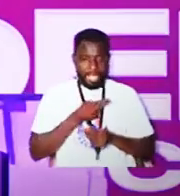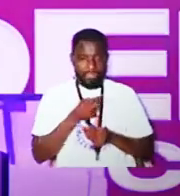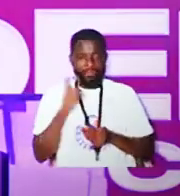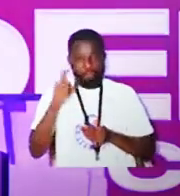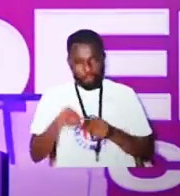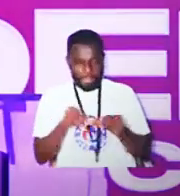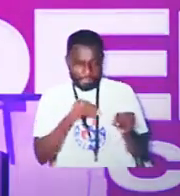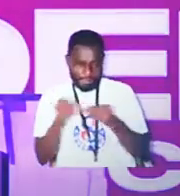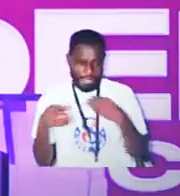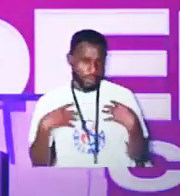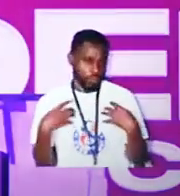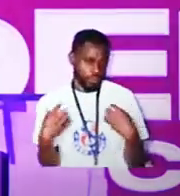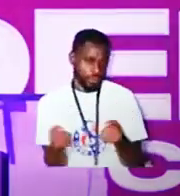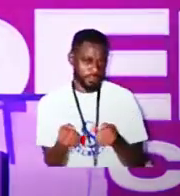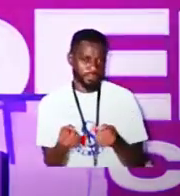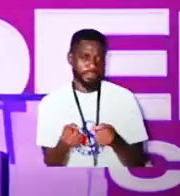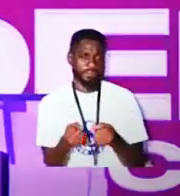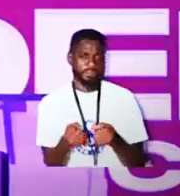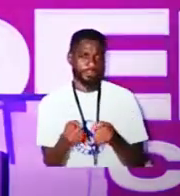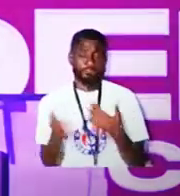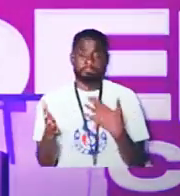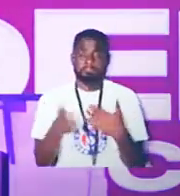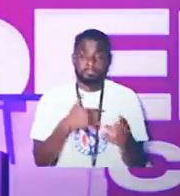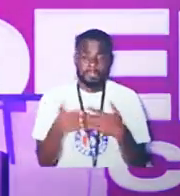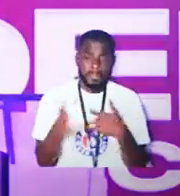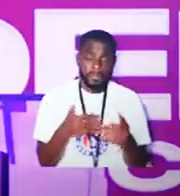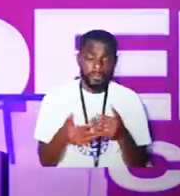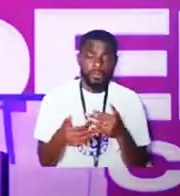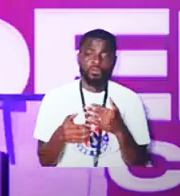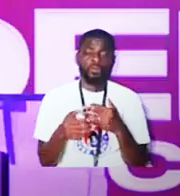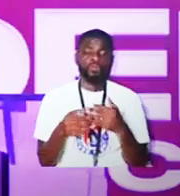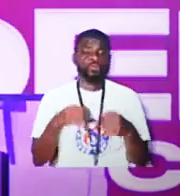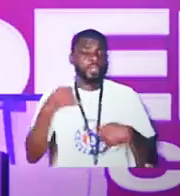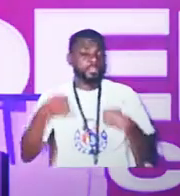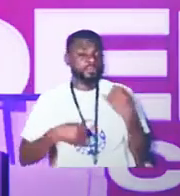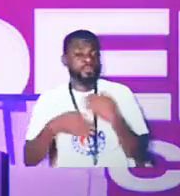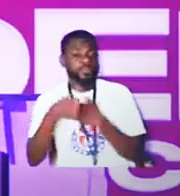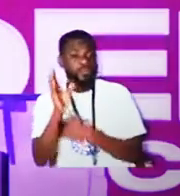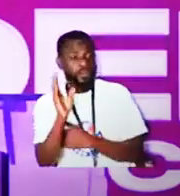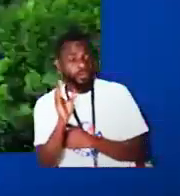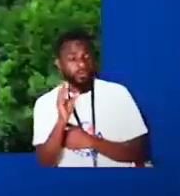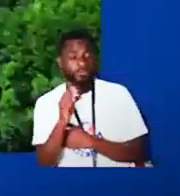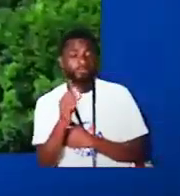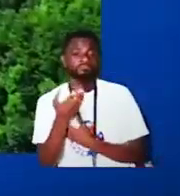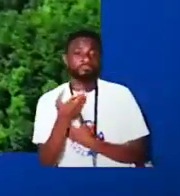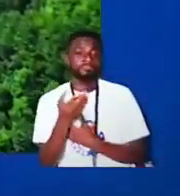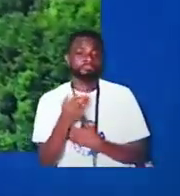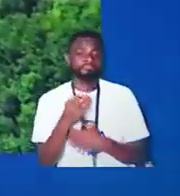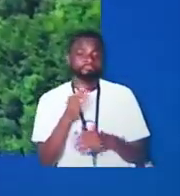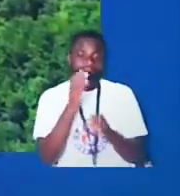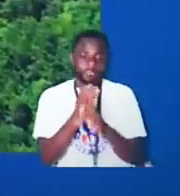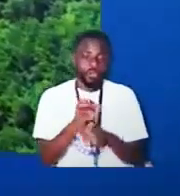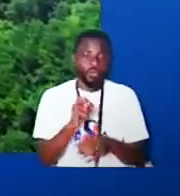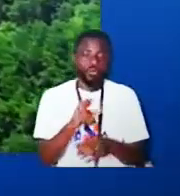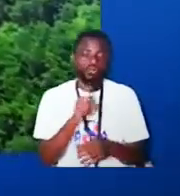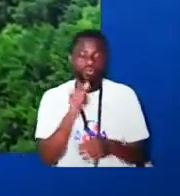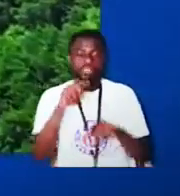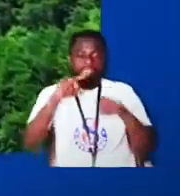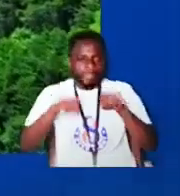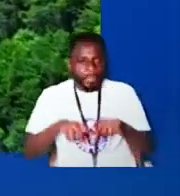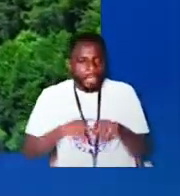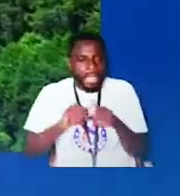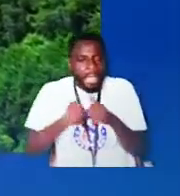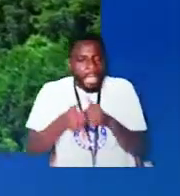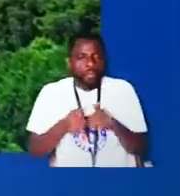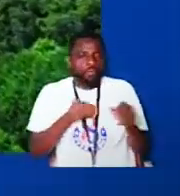us. Now, whether we will enjoy God's provision or not depends on how we manage what he has freely given